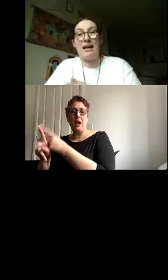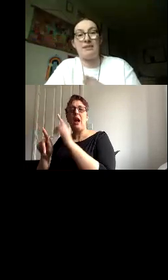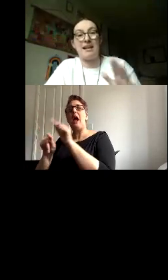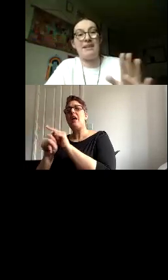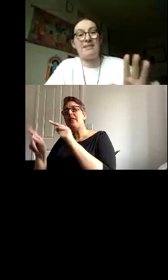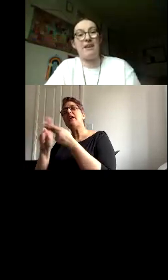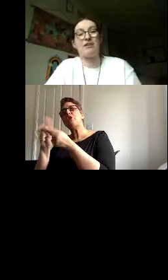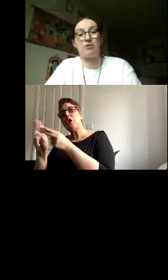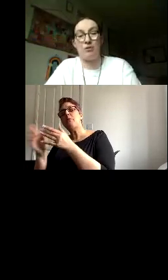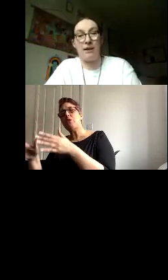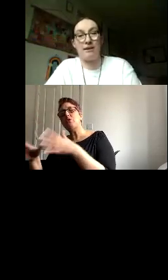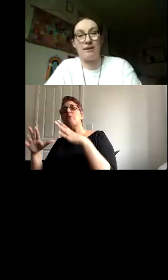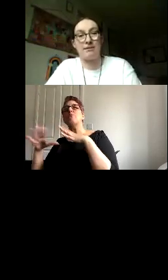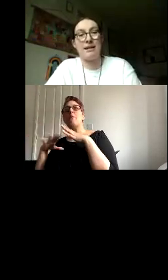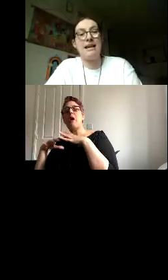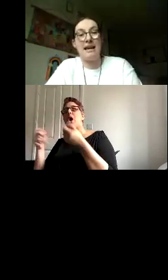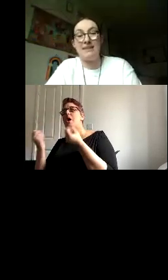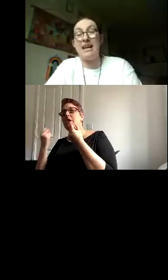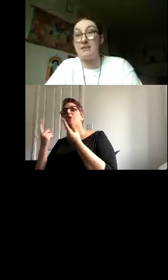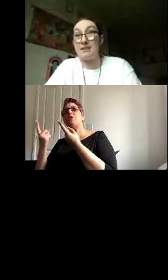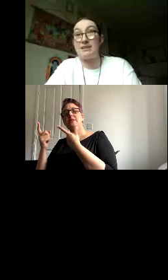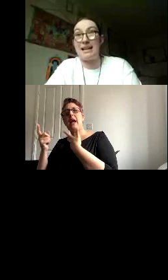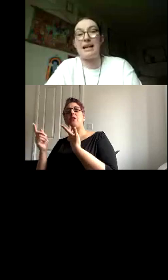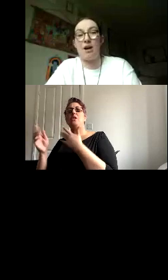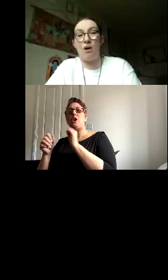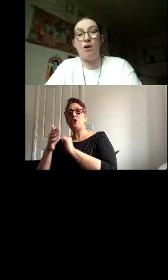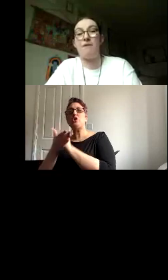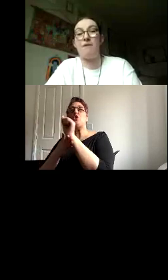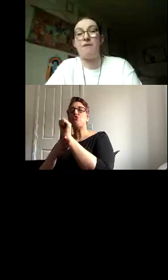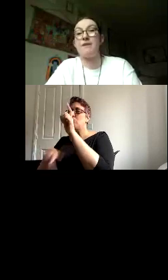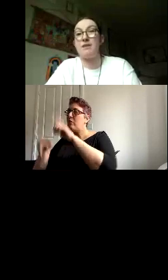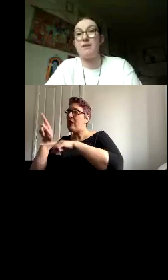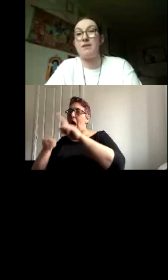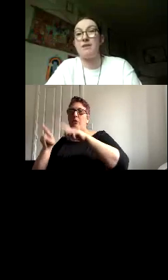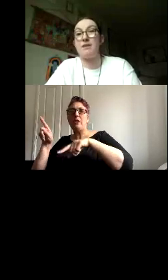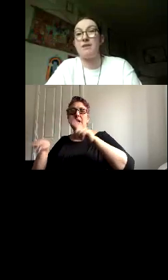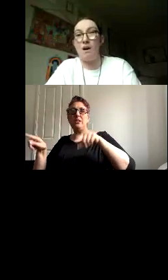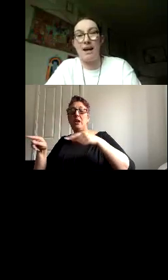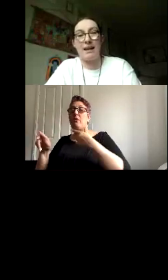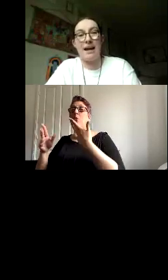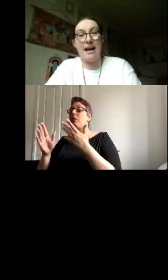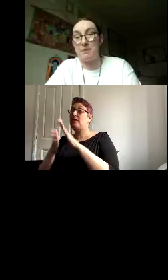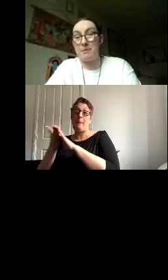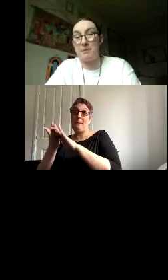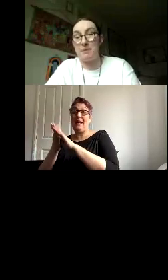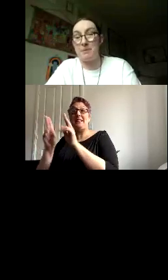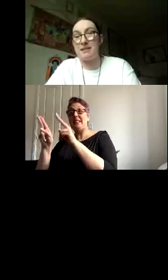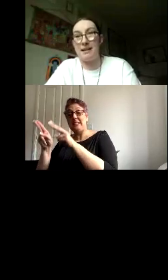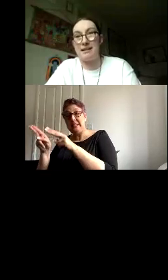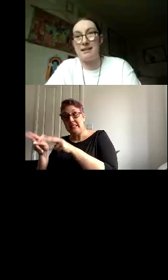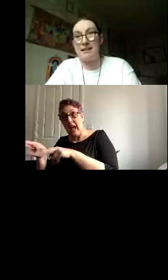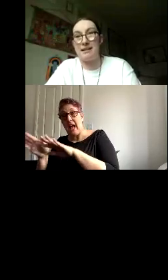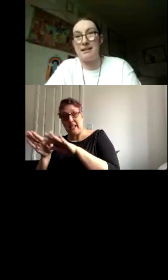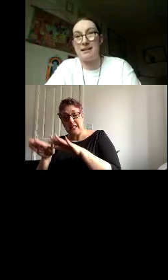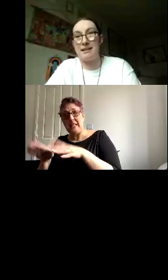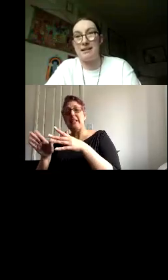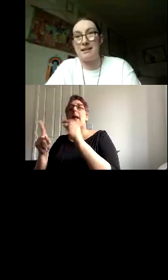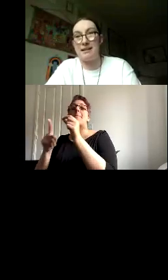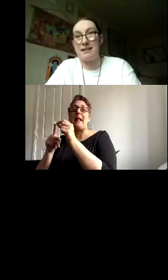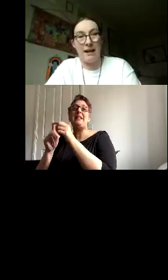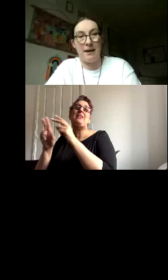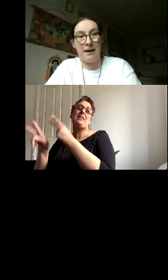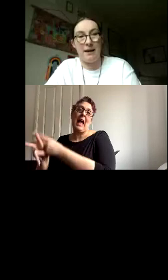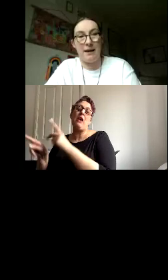And there's a real cultural variance in the understanding of dying and hospices and palliative care.